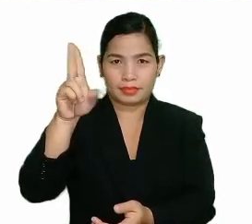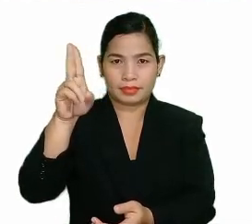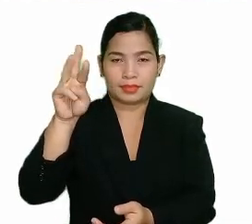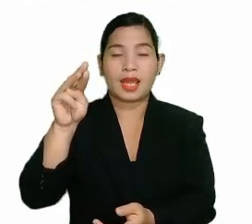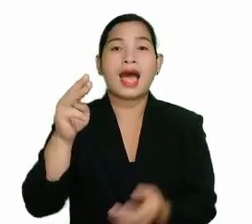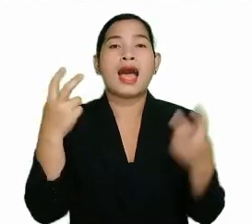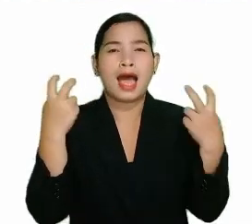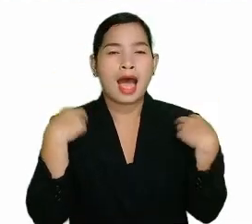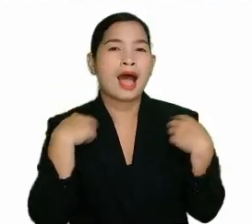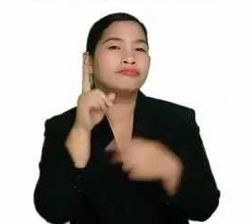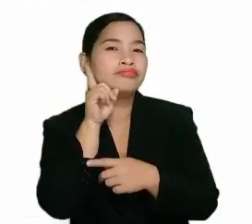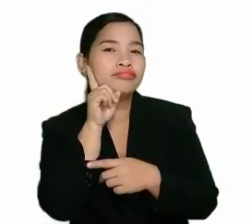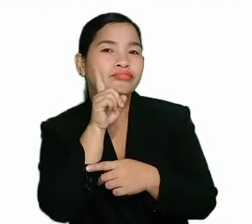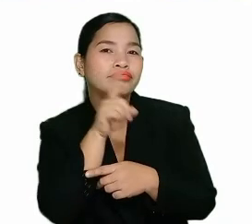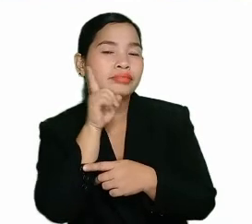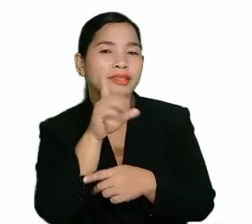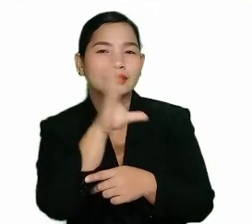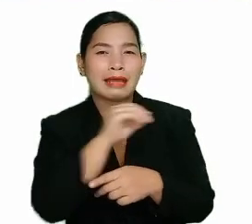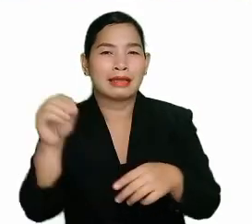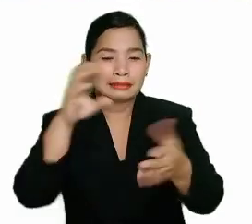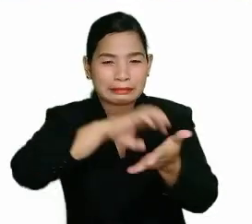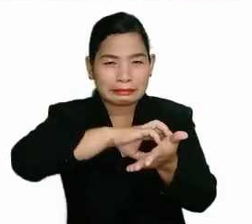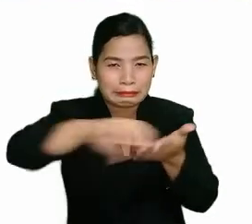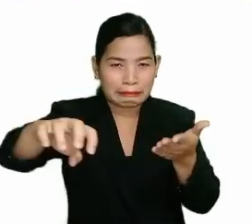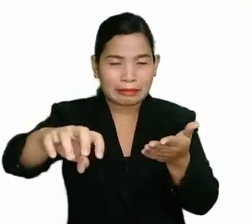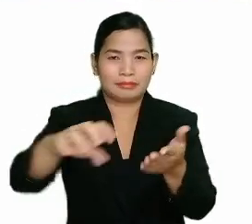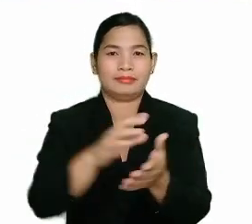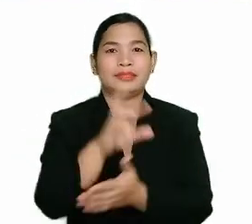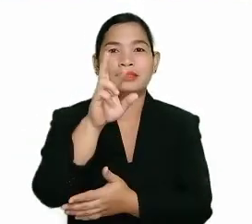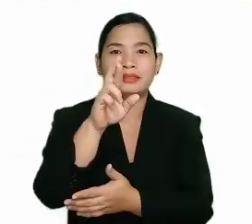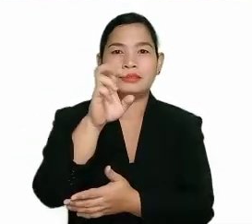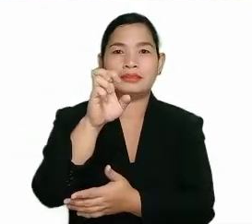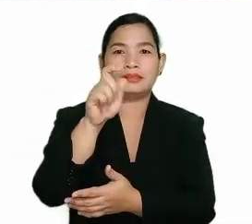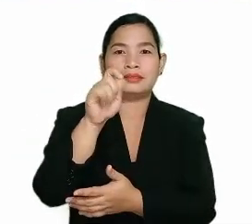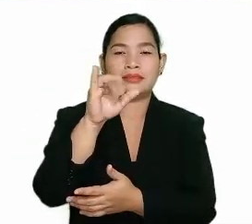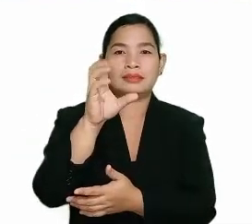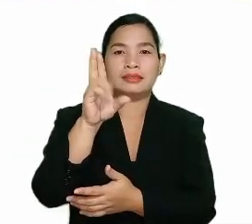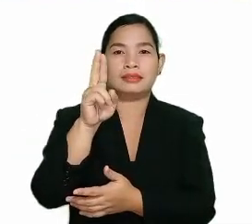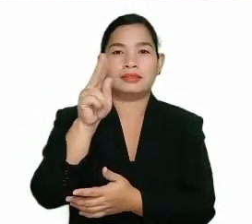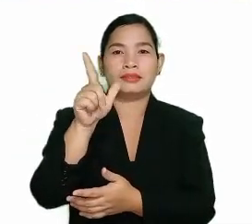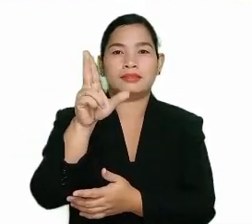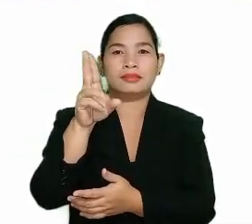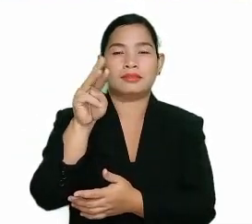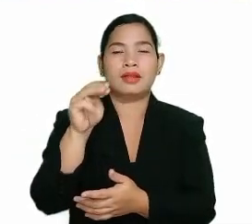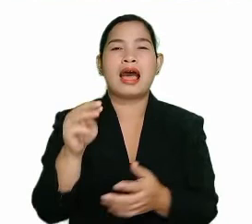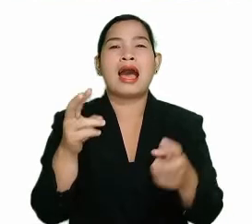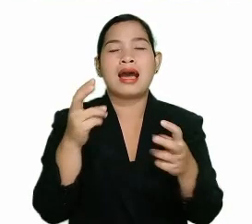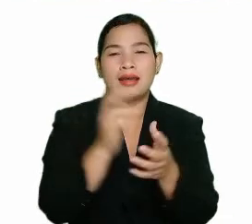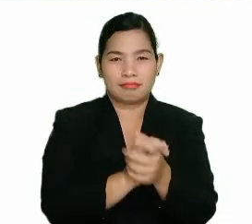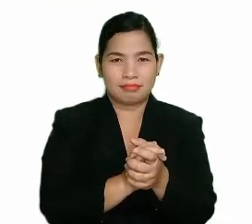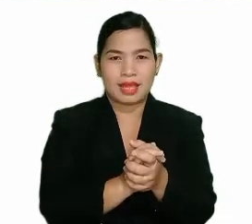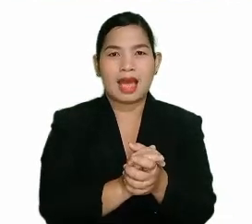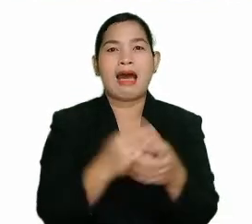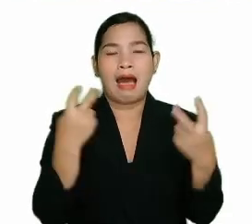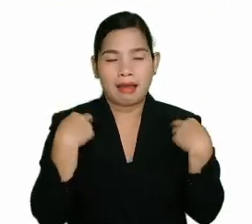smooth endoplasmic reticulum. The rough endoplasmic reticulum with ribosomes, the smooth endoplasmic